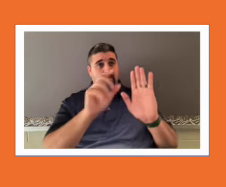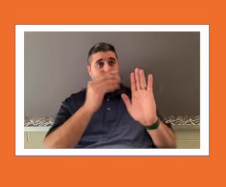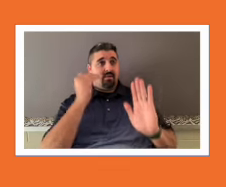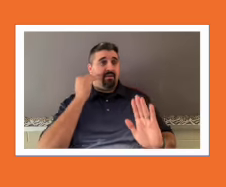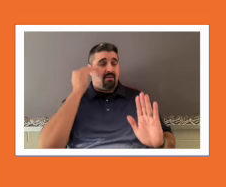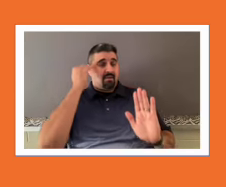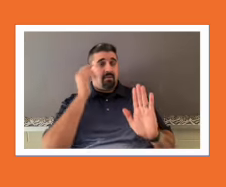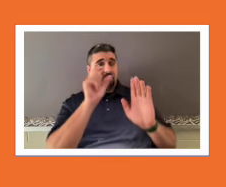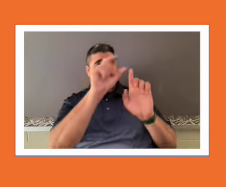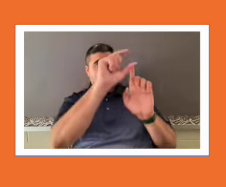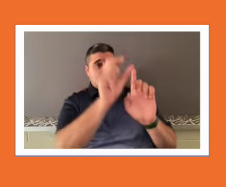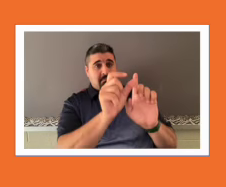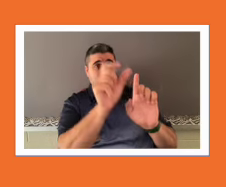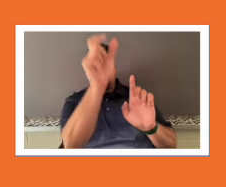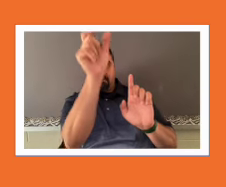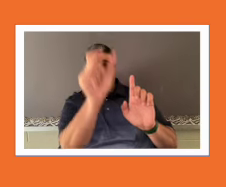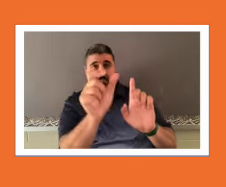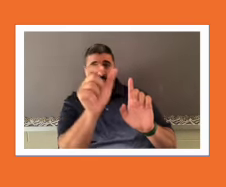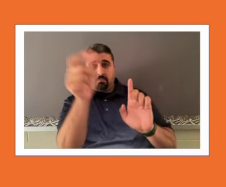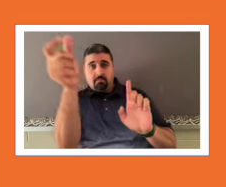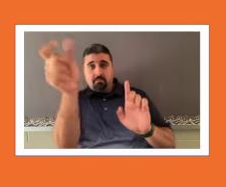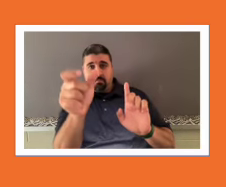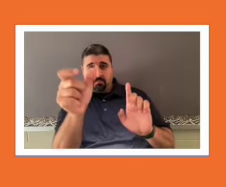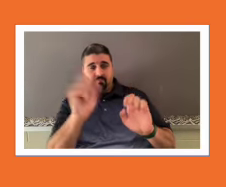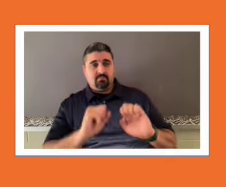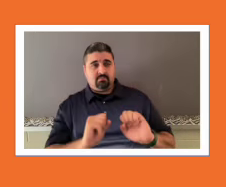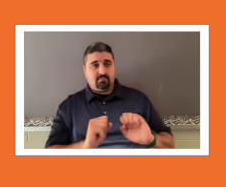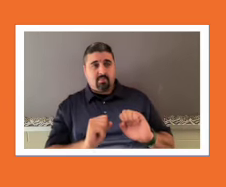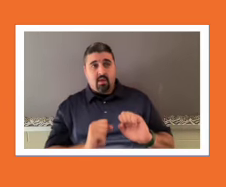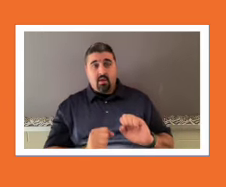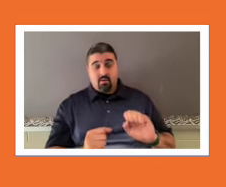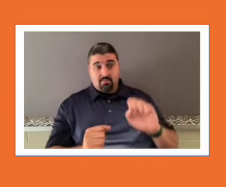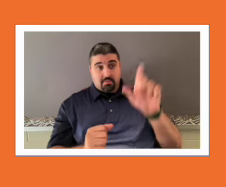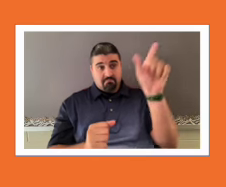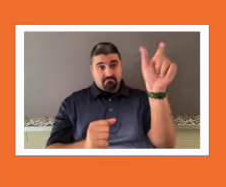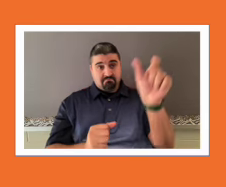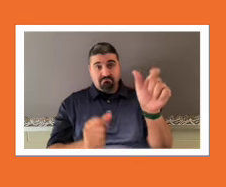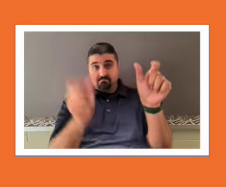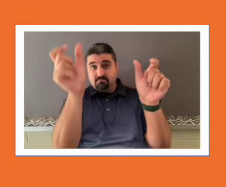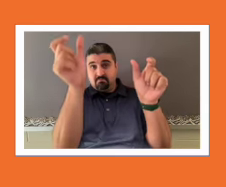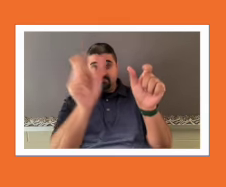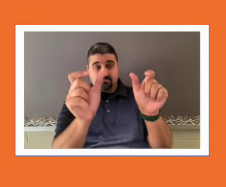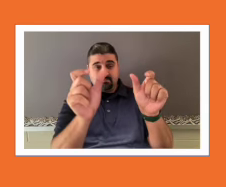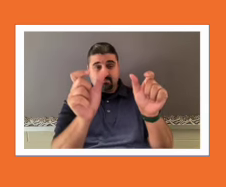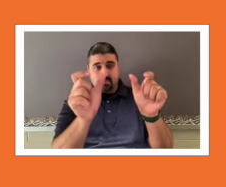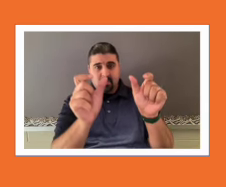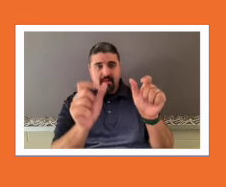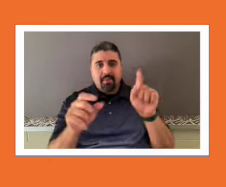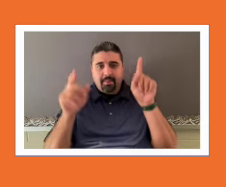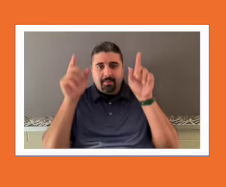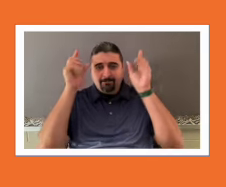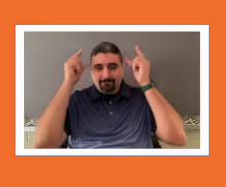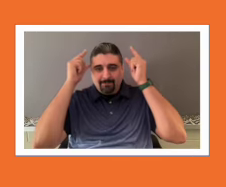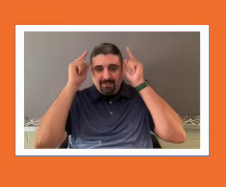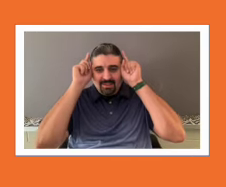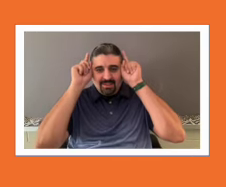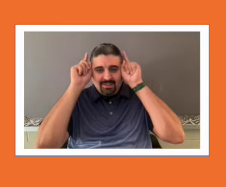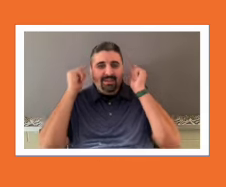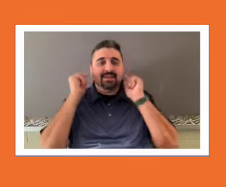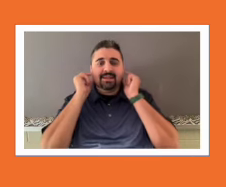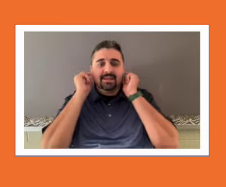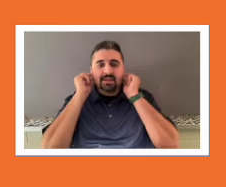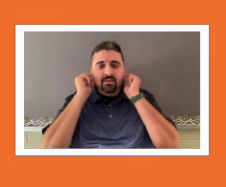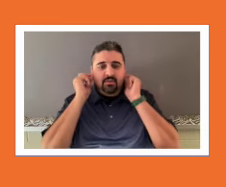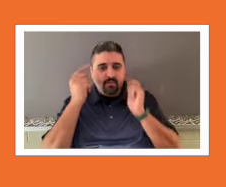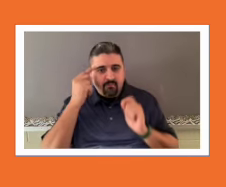I said, see? The monster has 3 heads. 2 of the heads were